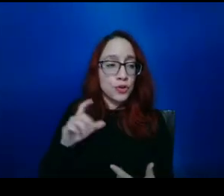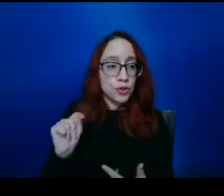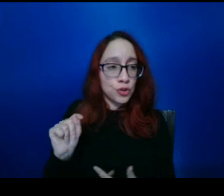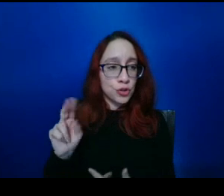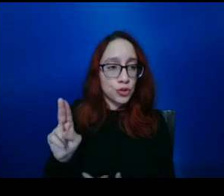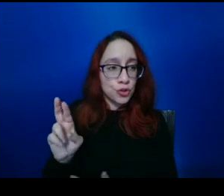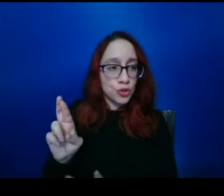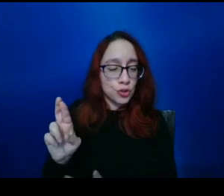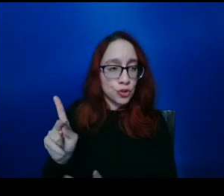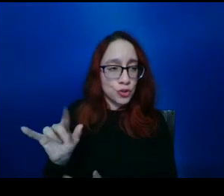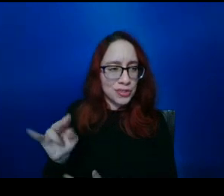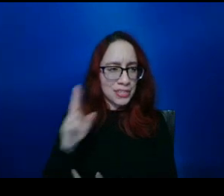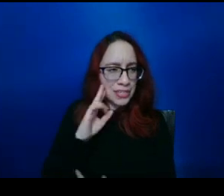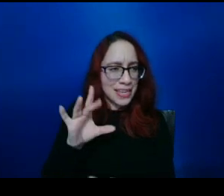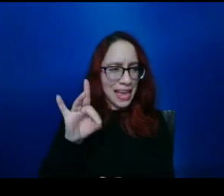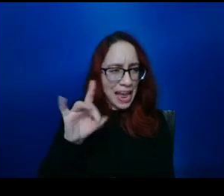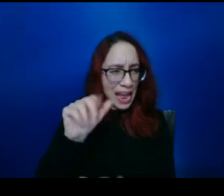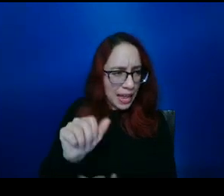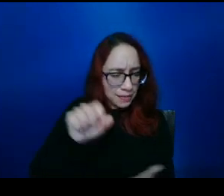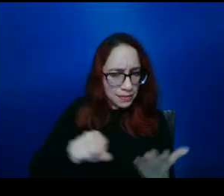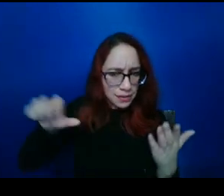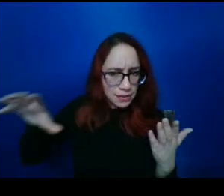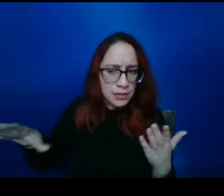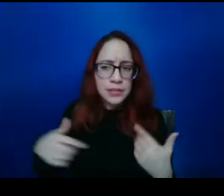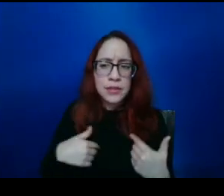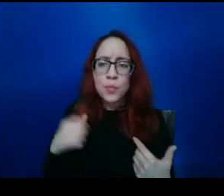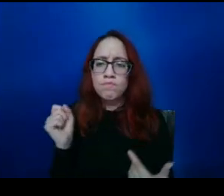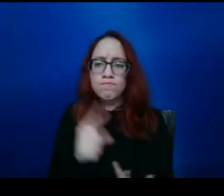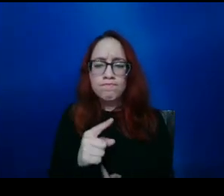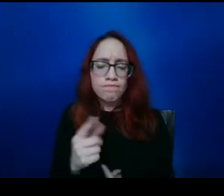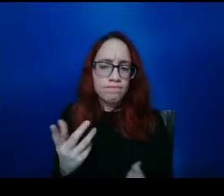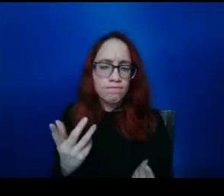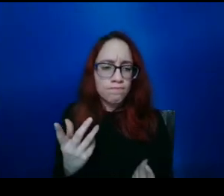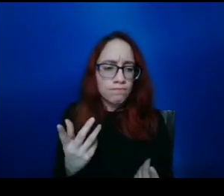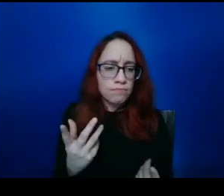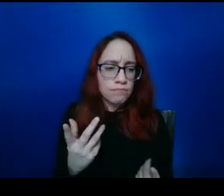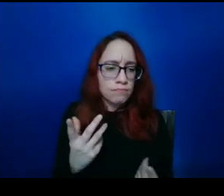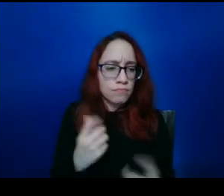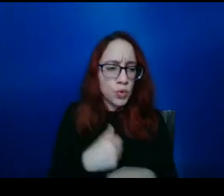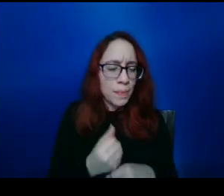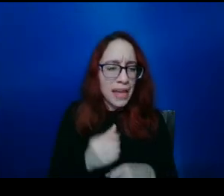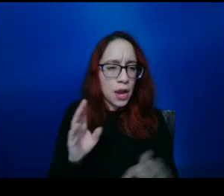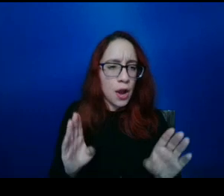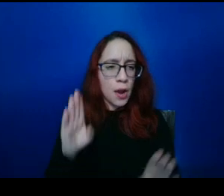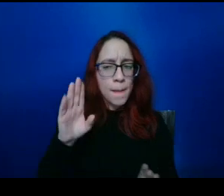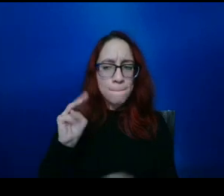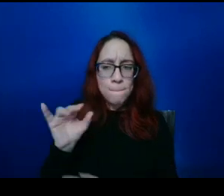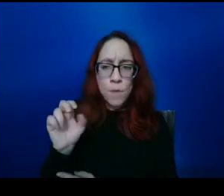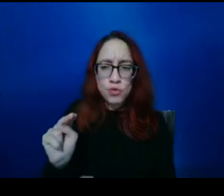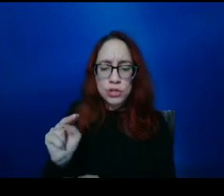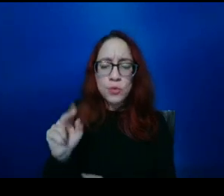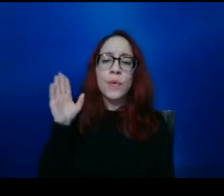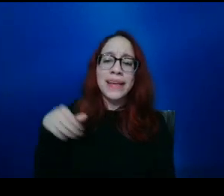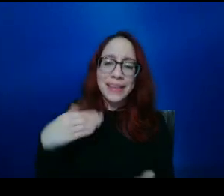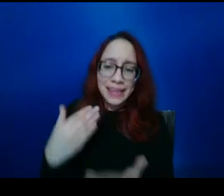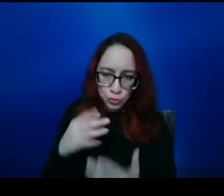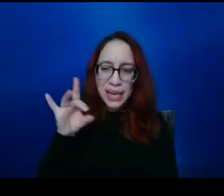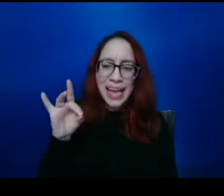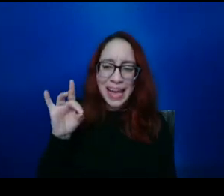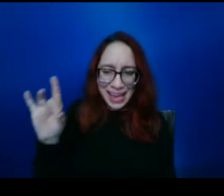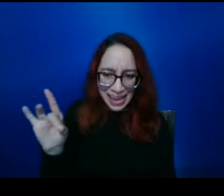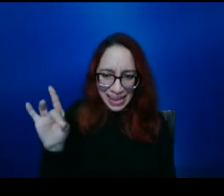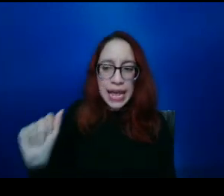mentioned tabling item 8A. I'd like to ask that you make that motion when we get to 8A at the very beginning, if that's